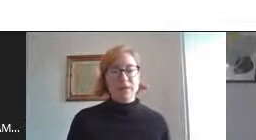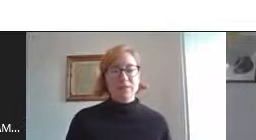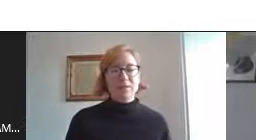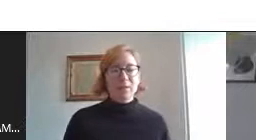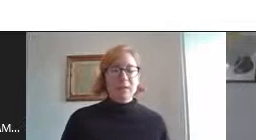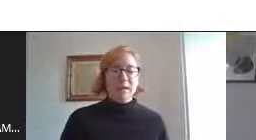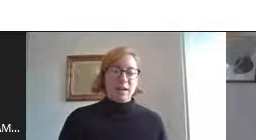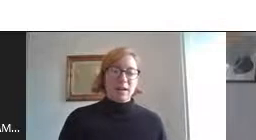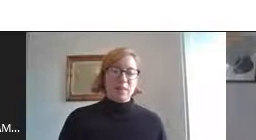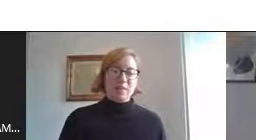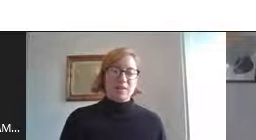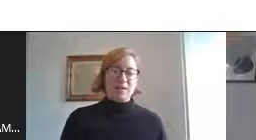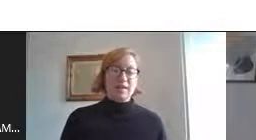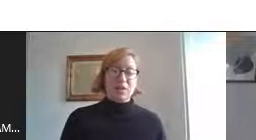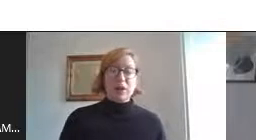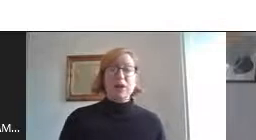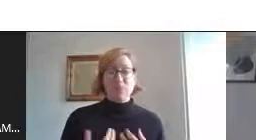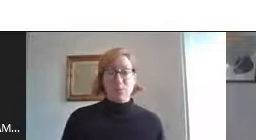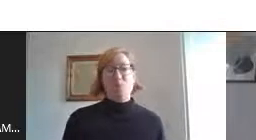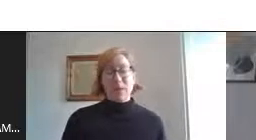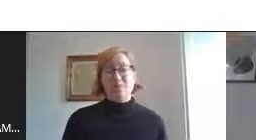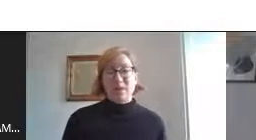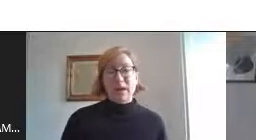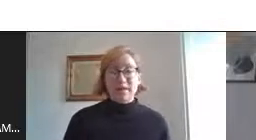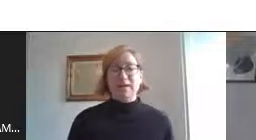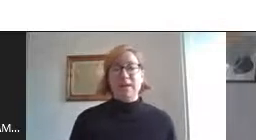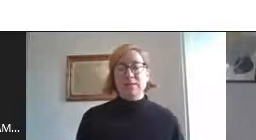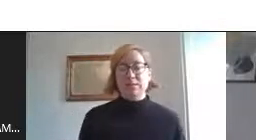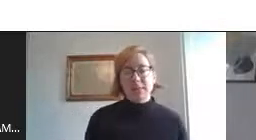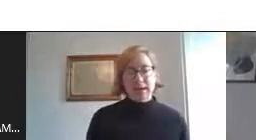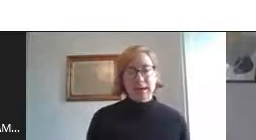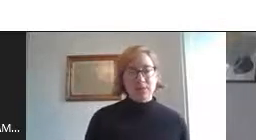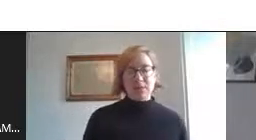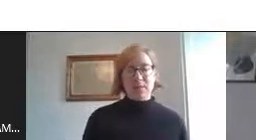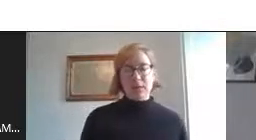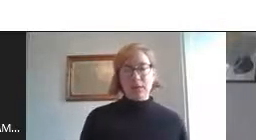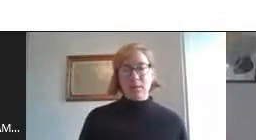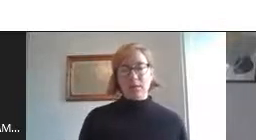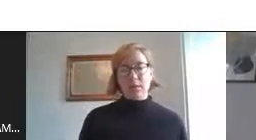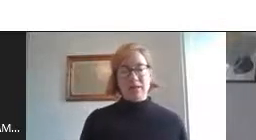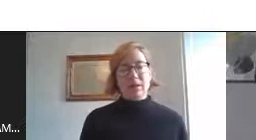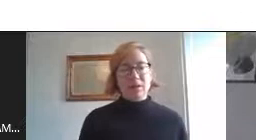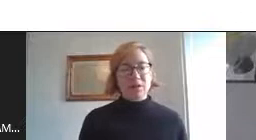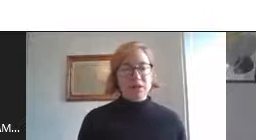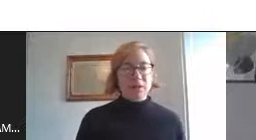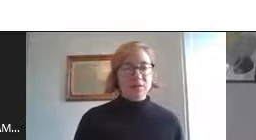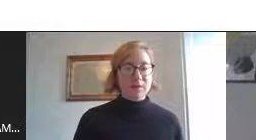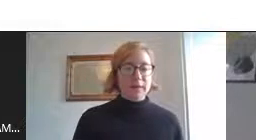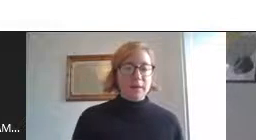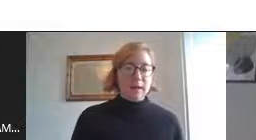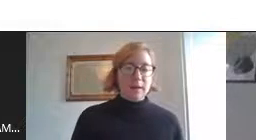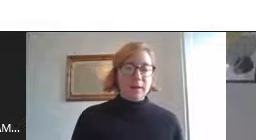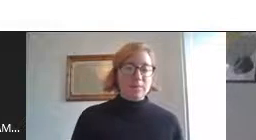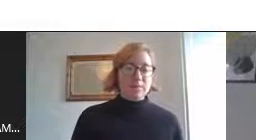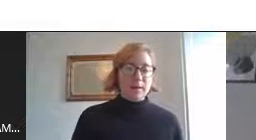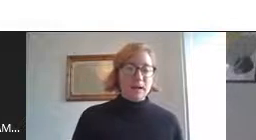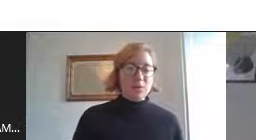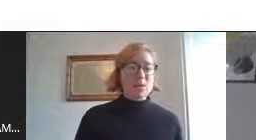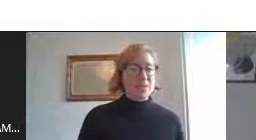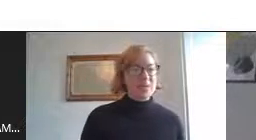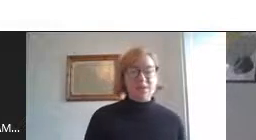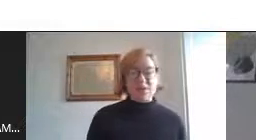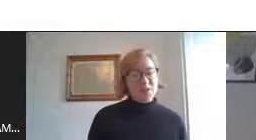or grandparents, just so they know what best practice is in how to communicate with that child,